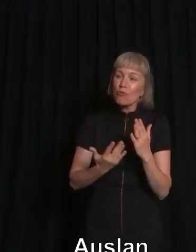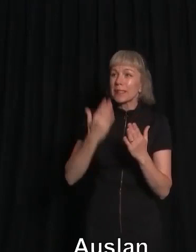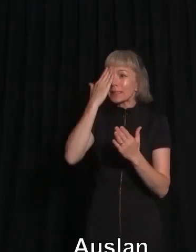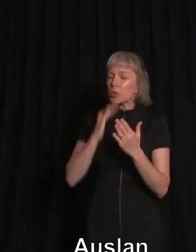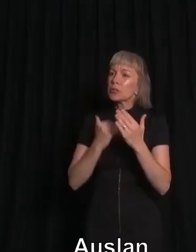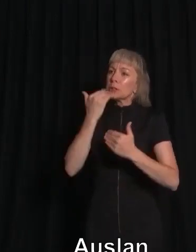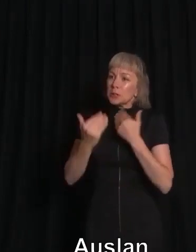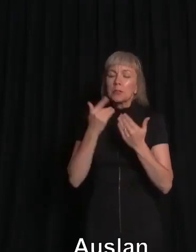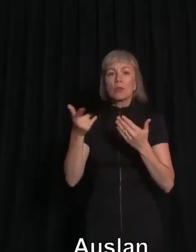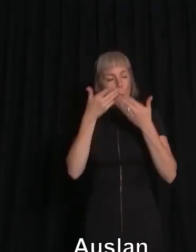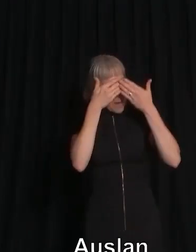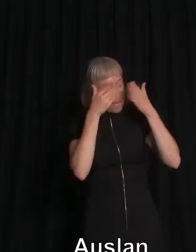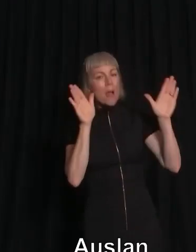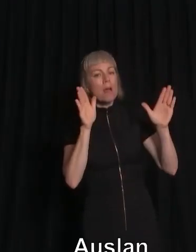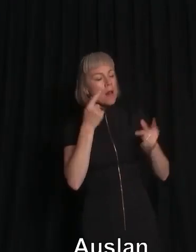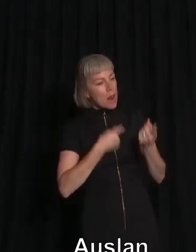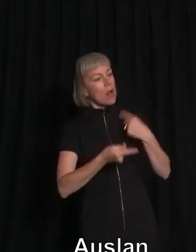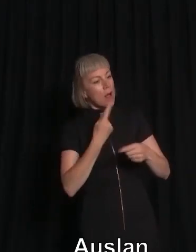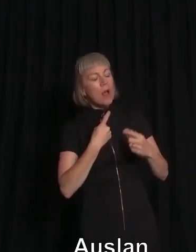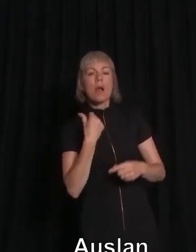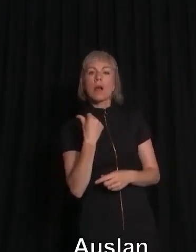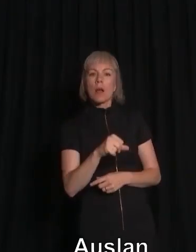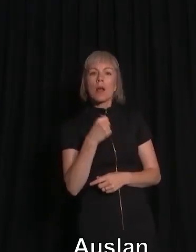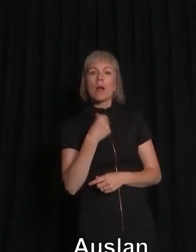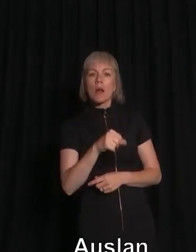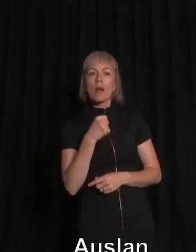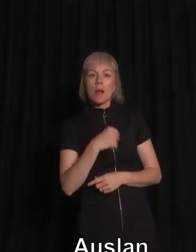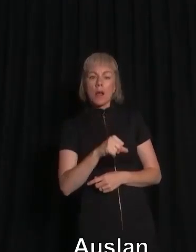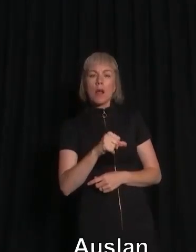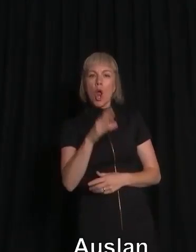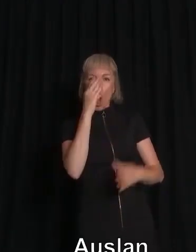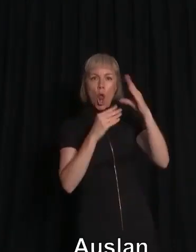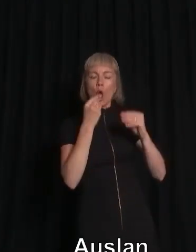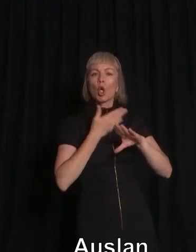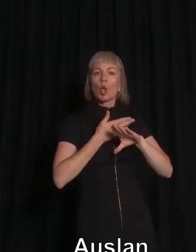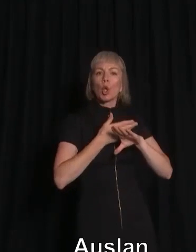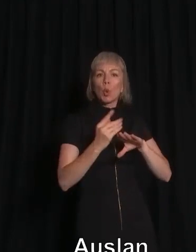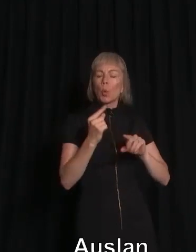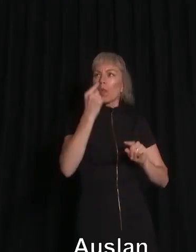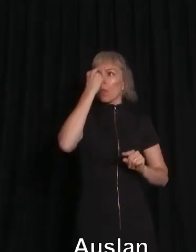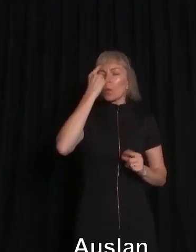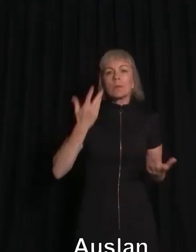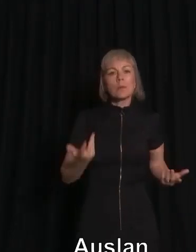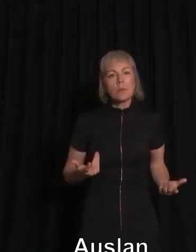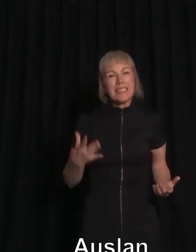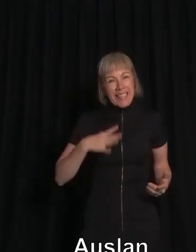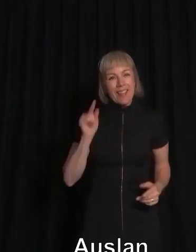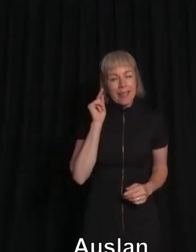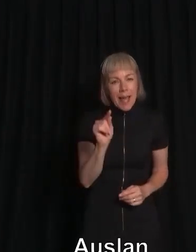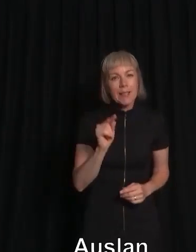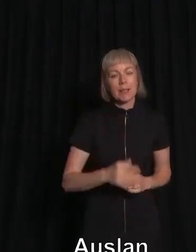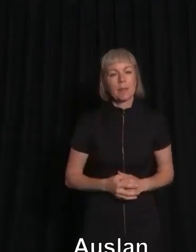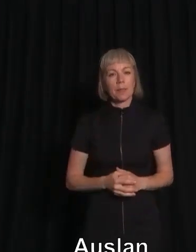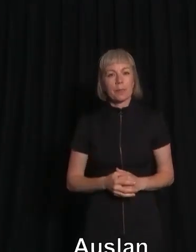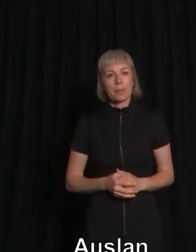an open heart and an open mind and be able to unlearn and learn new things. Because for the, you know, people always